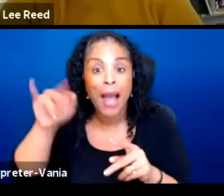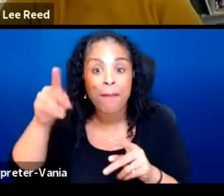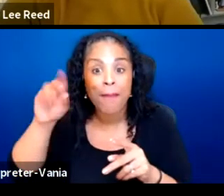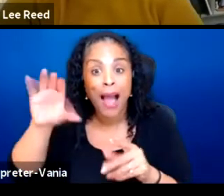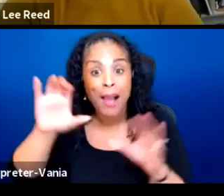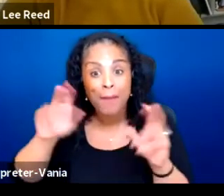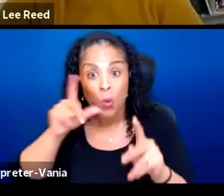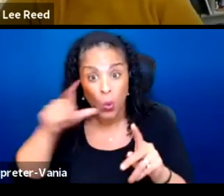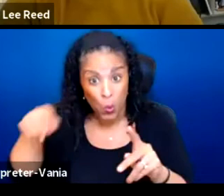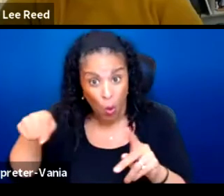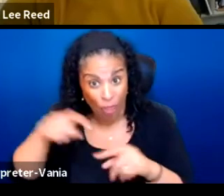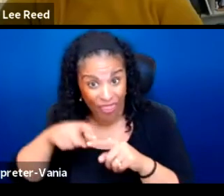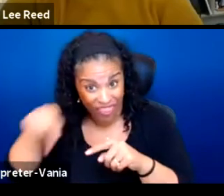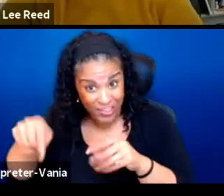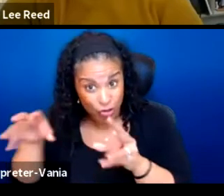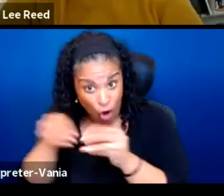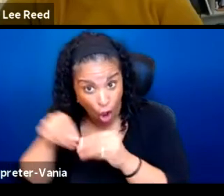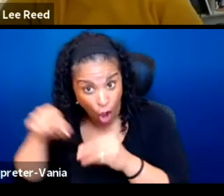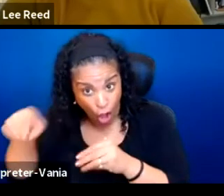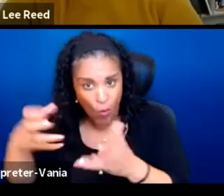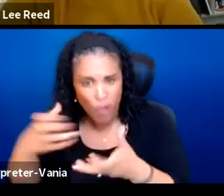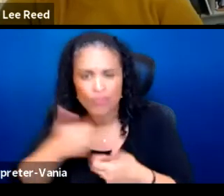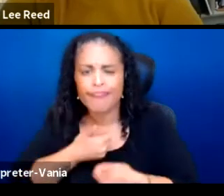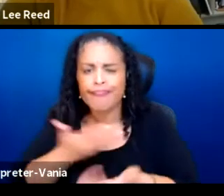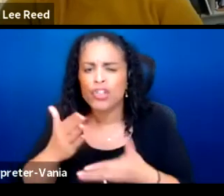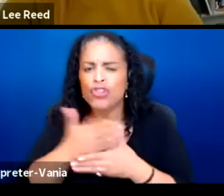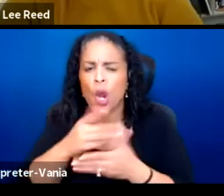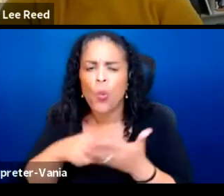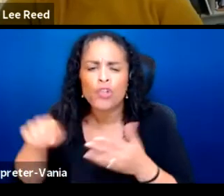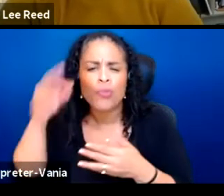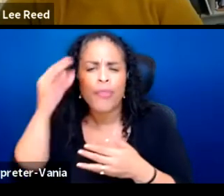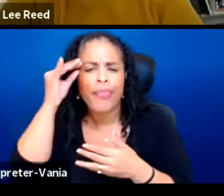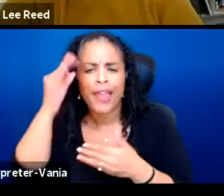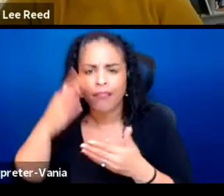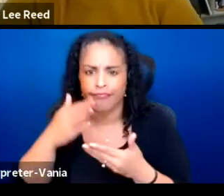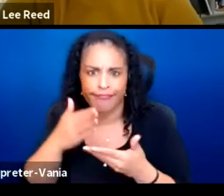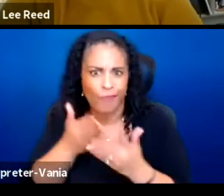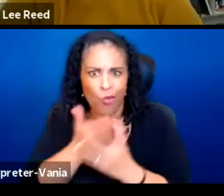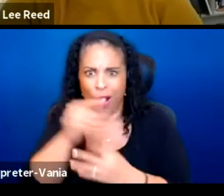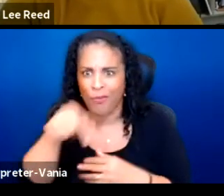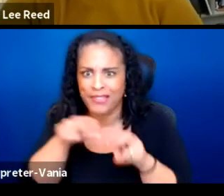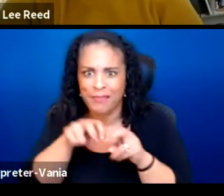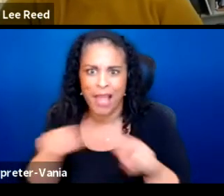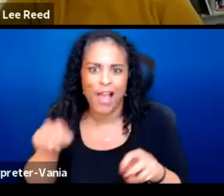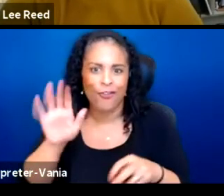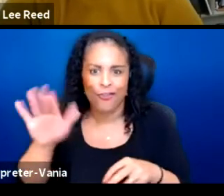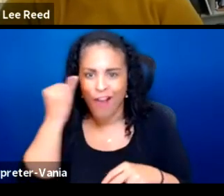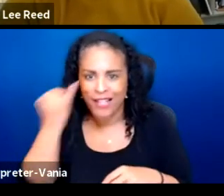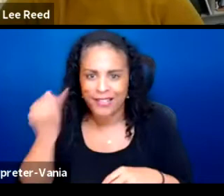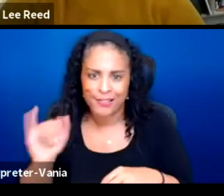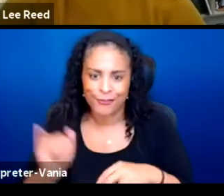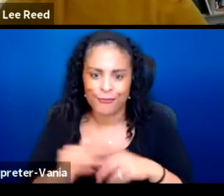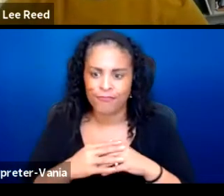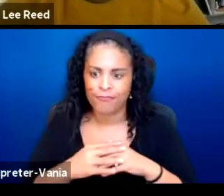this call, if y'all would like to share what you've been thinking throughout this panel and your ideas.